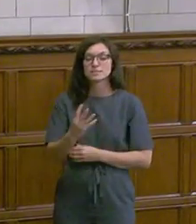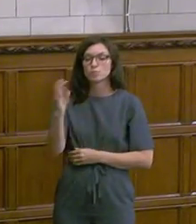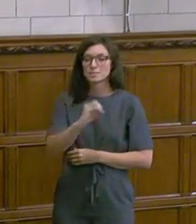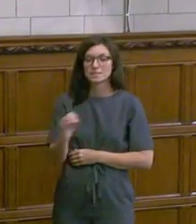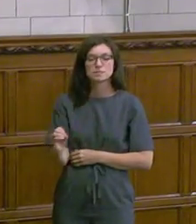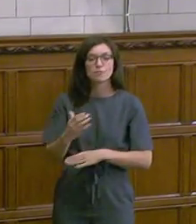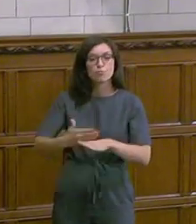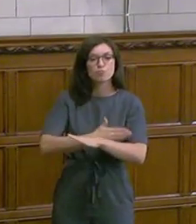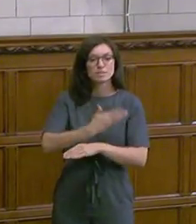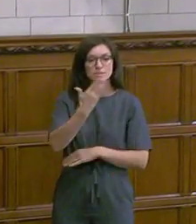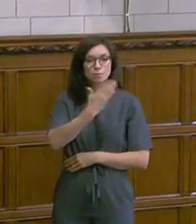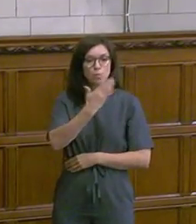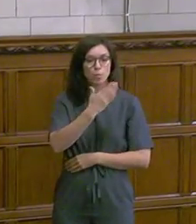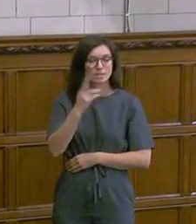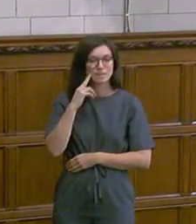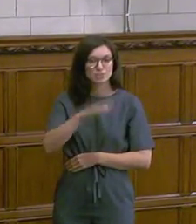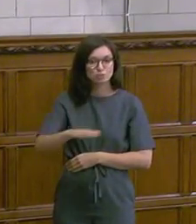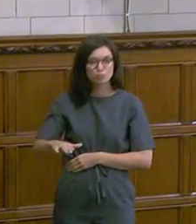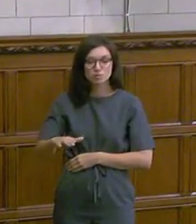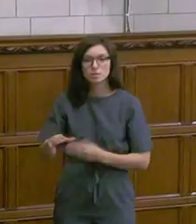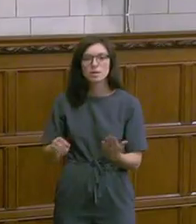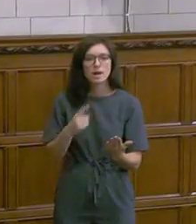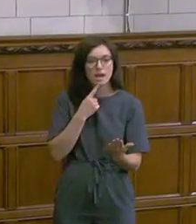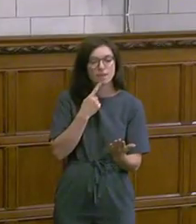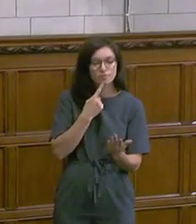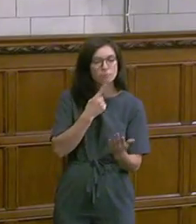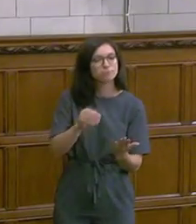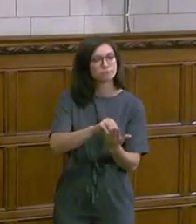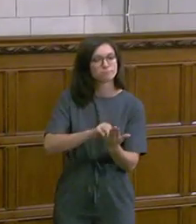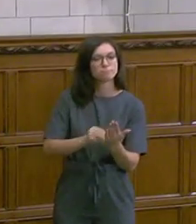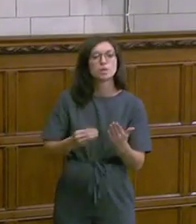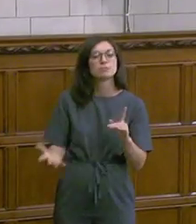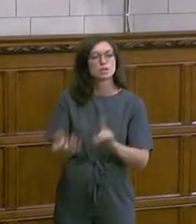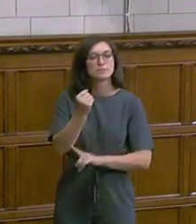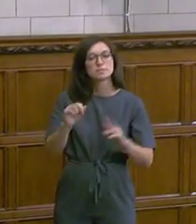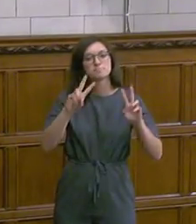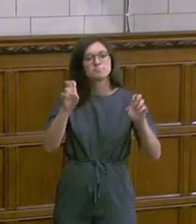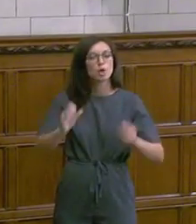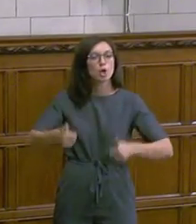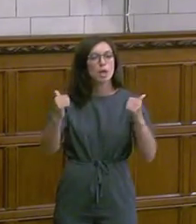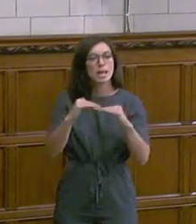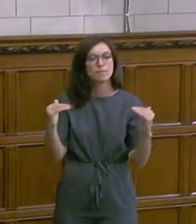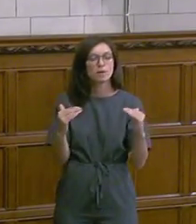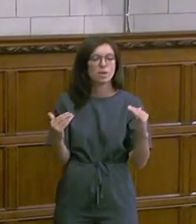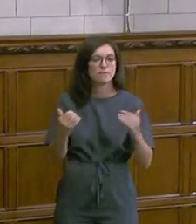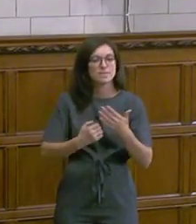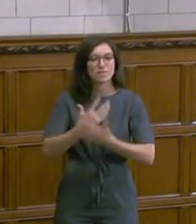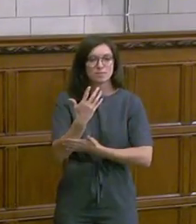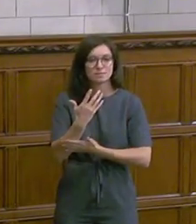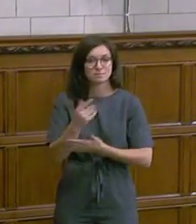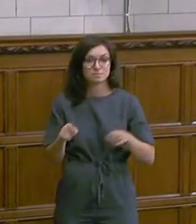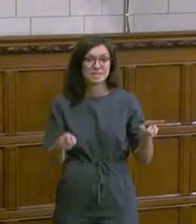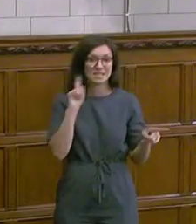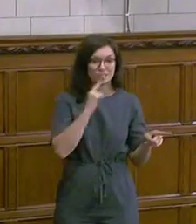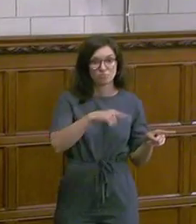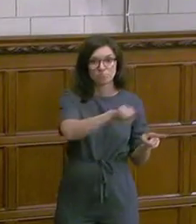34% of preschool deaf children were reported as having achieved a good level of development compared to 76% of